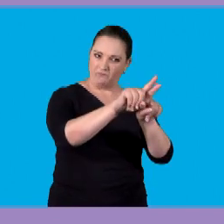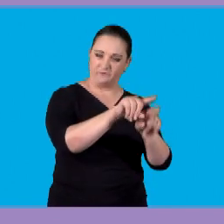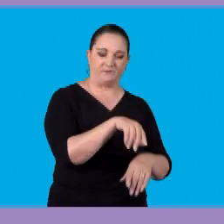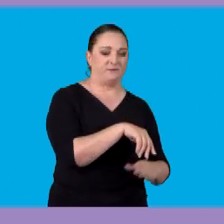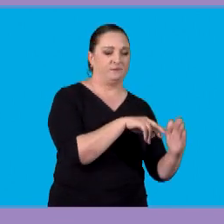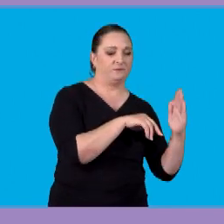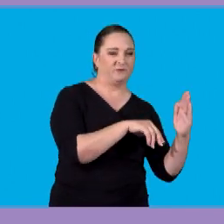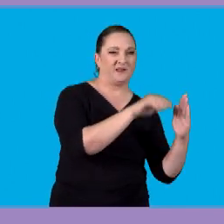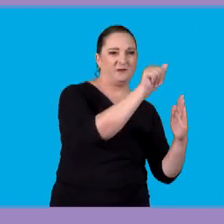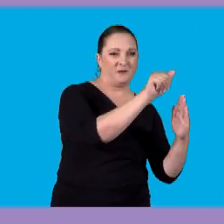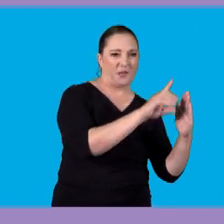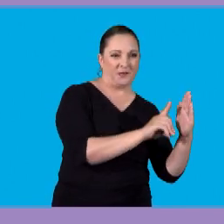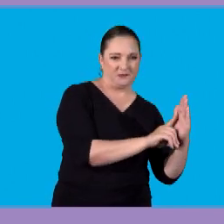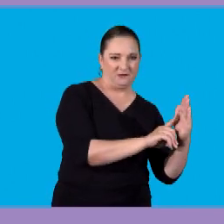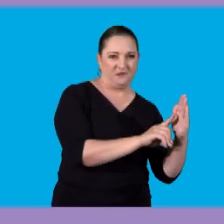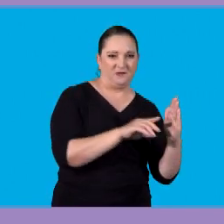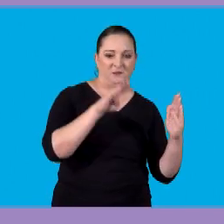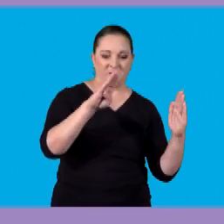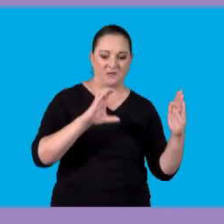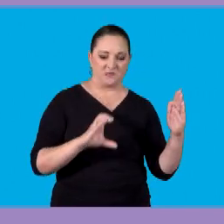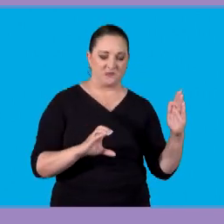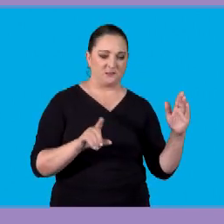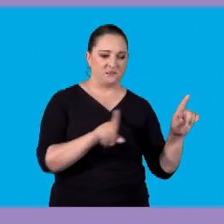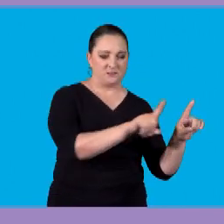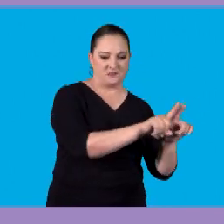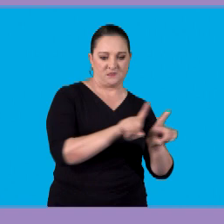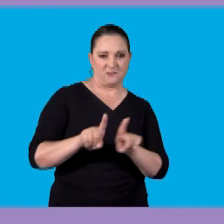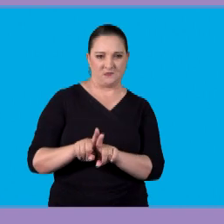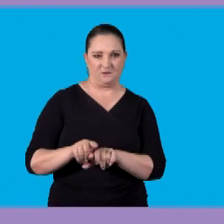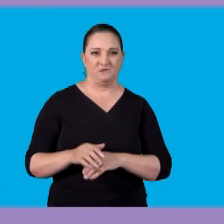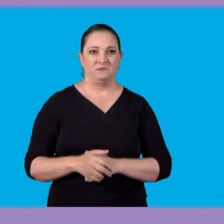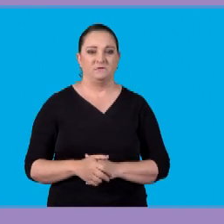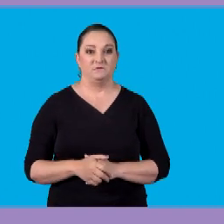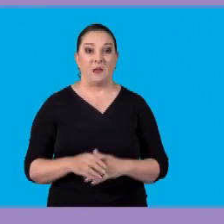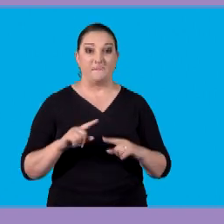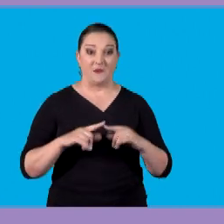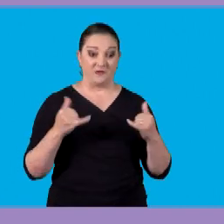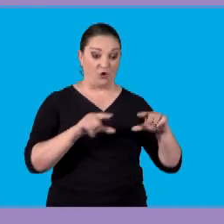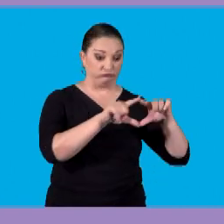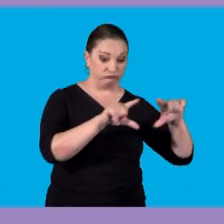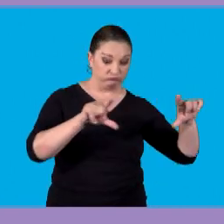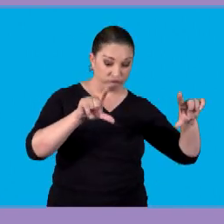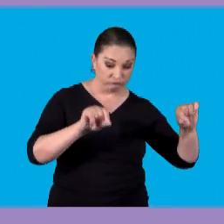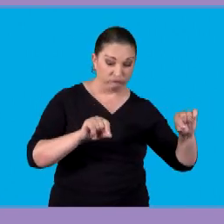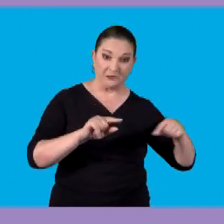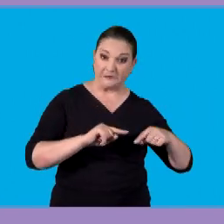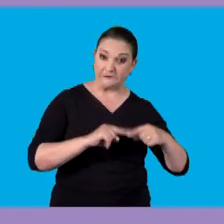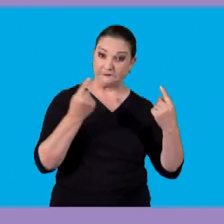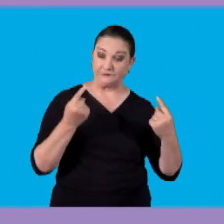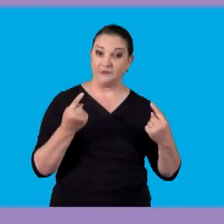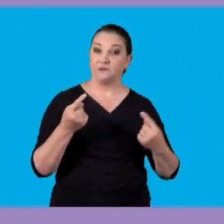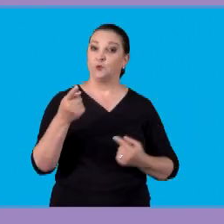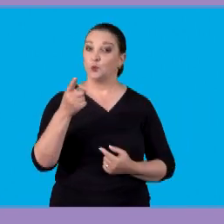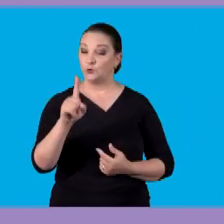to DC, and AD is equals to BC. But what makes a